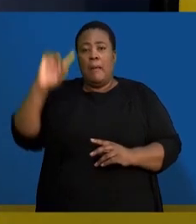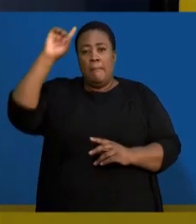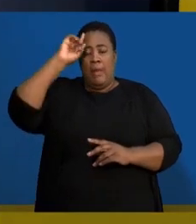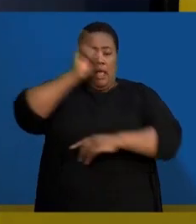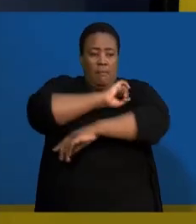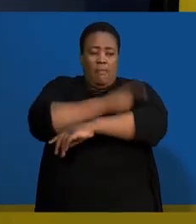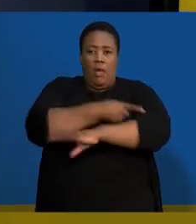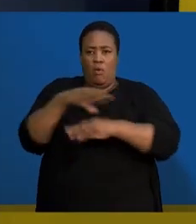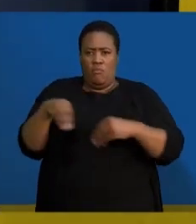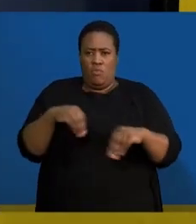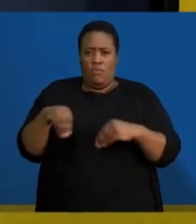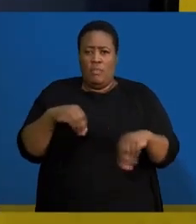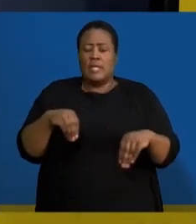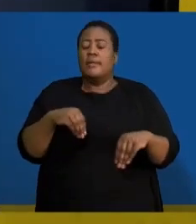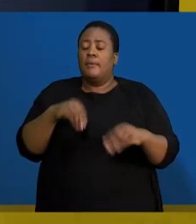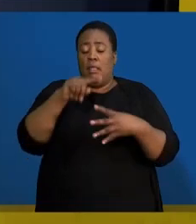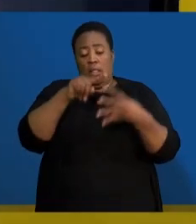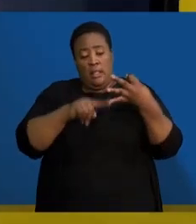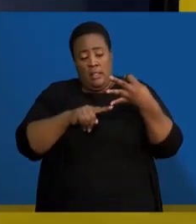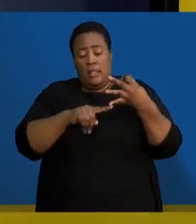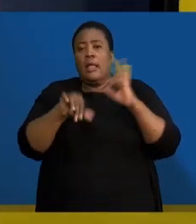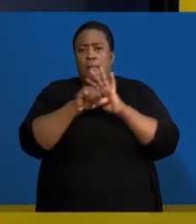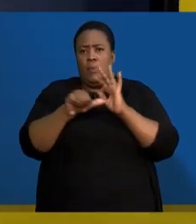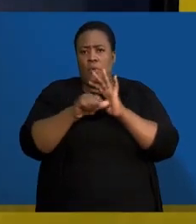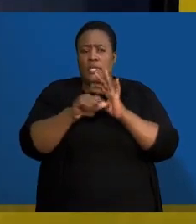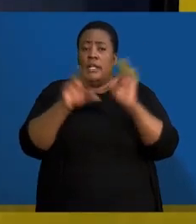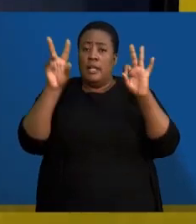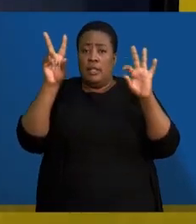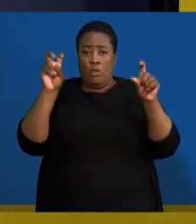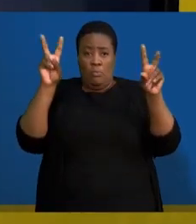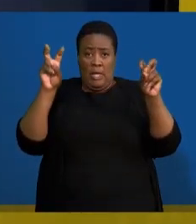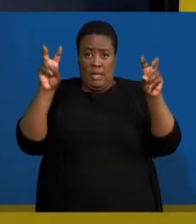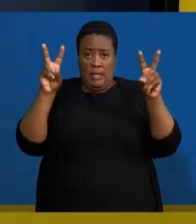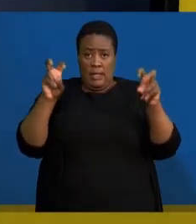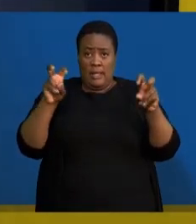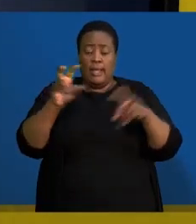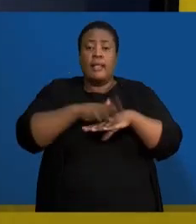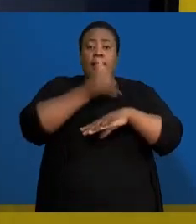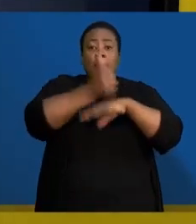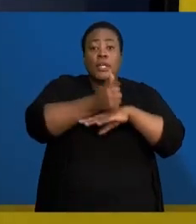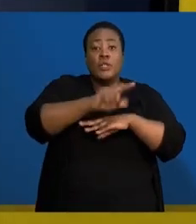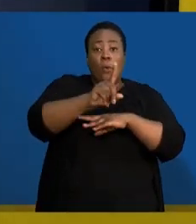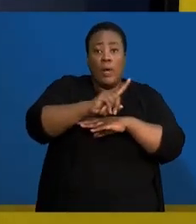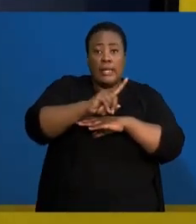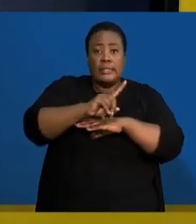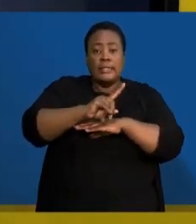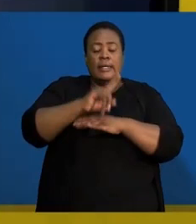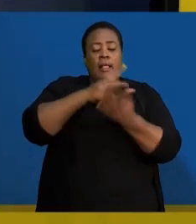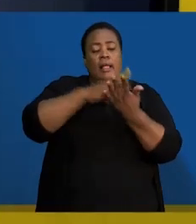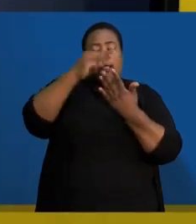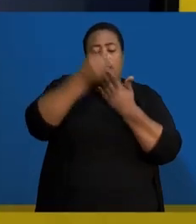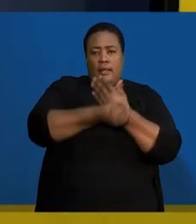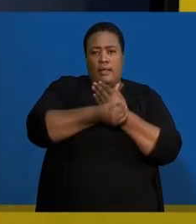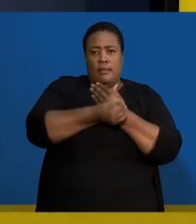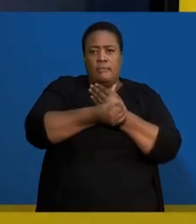important. As you can see, all these themes and topics are based on your CAPS curriculum. And it's very important